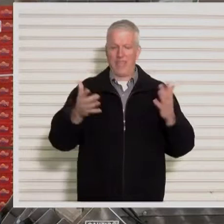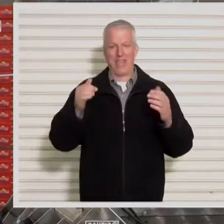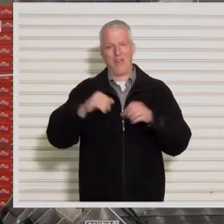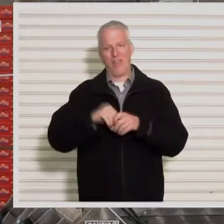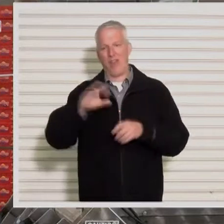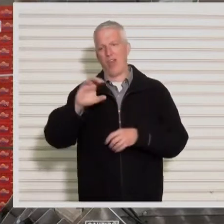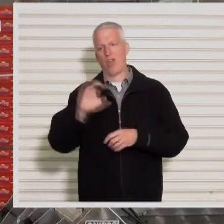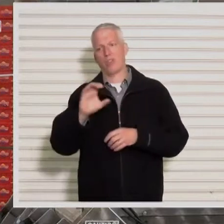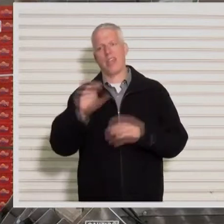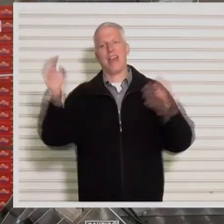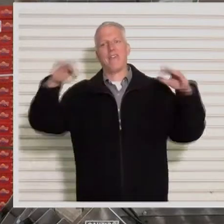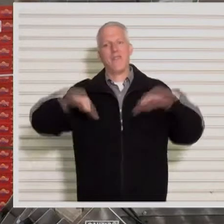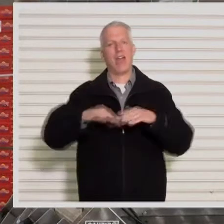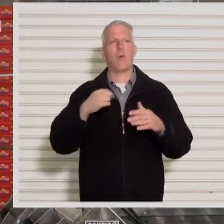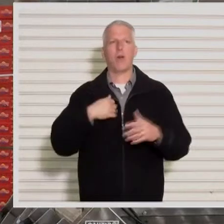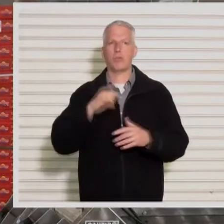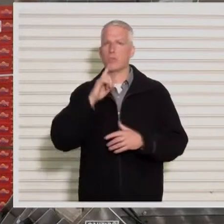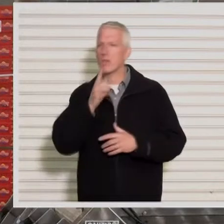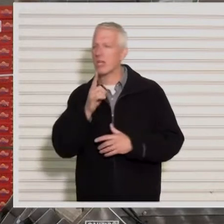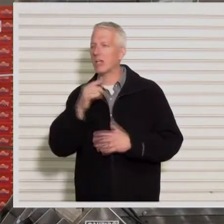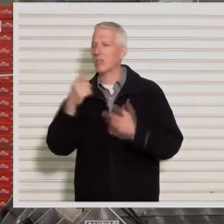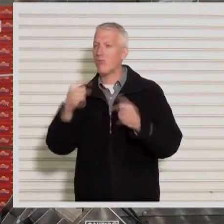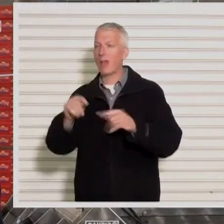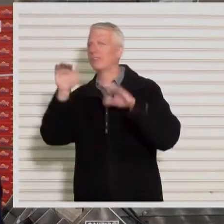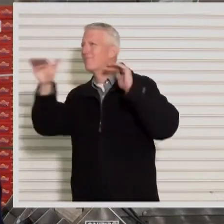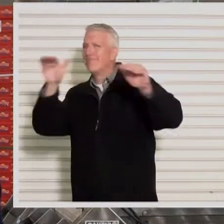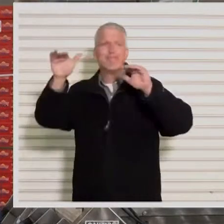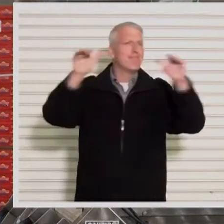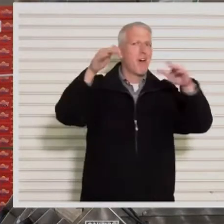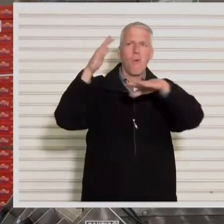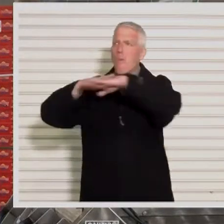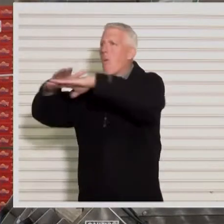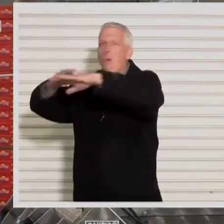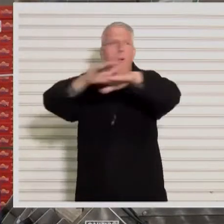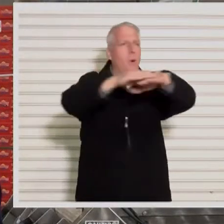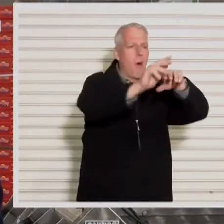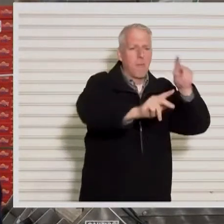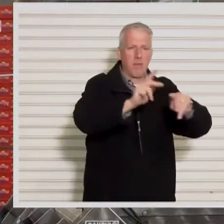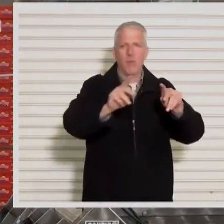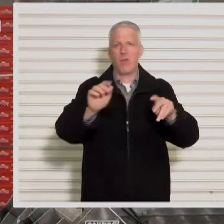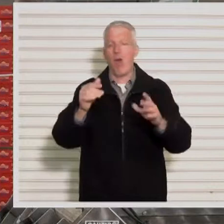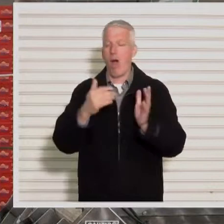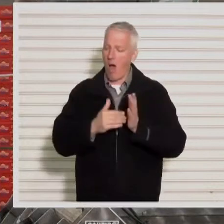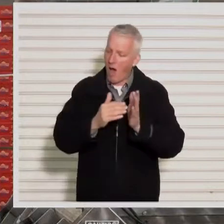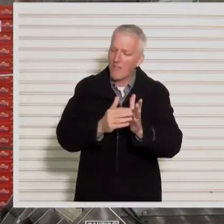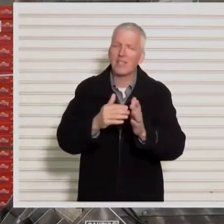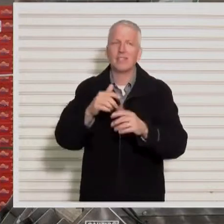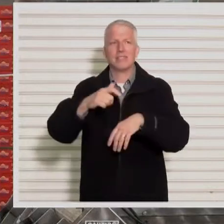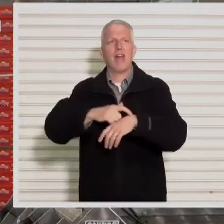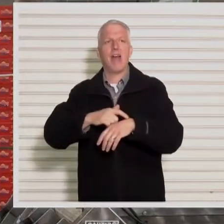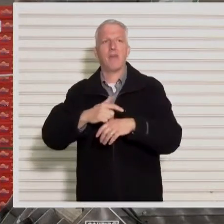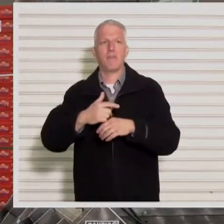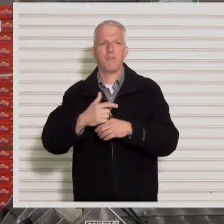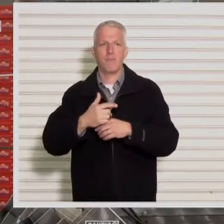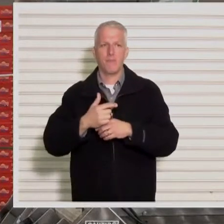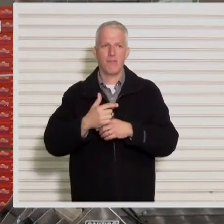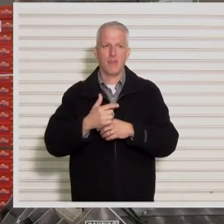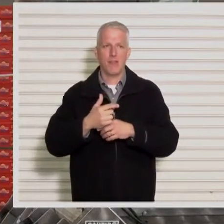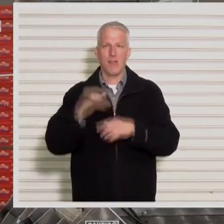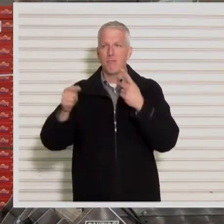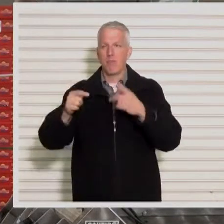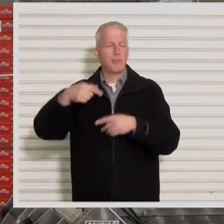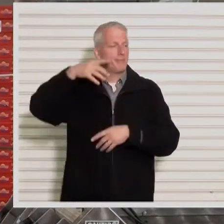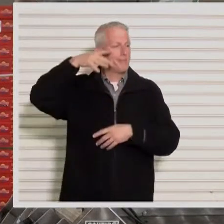when I was desperately sounding the alarm to oftentimes